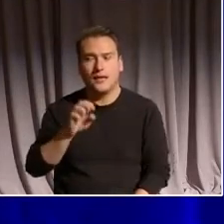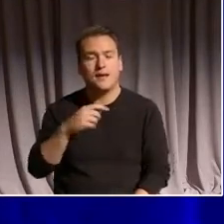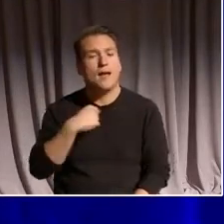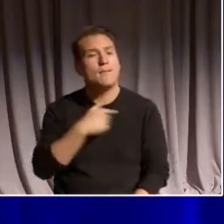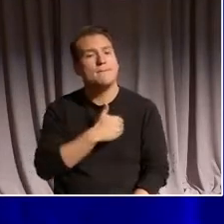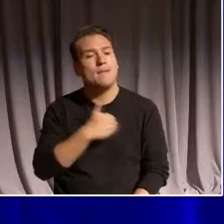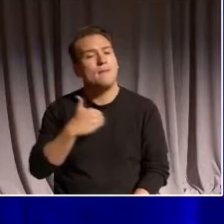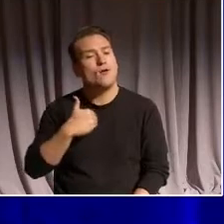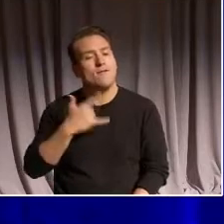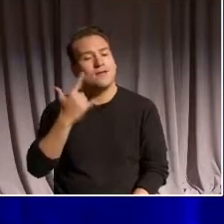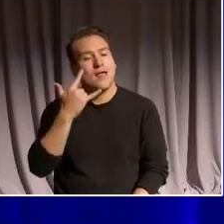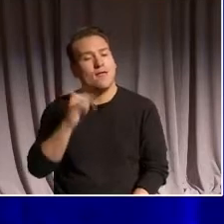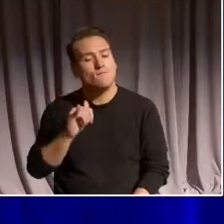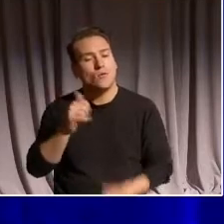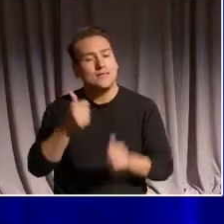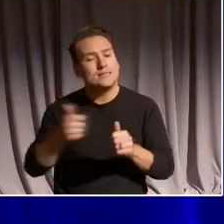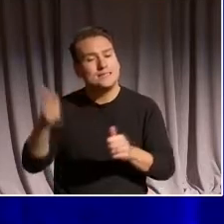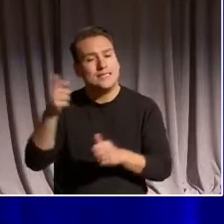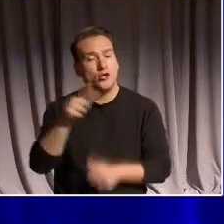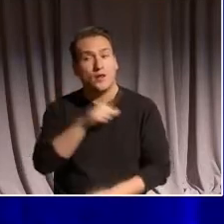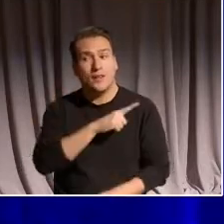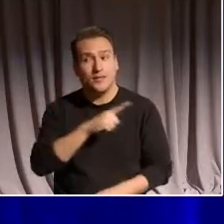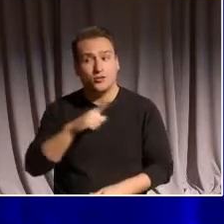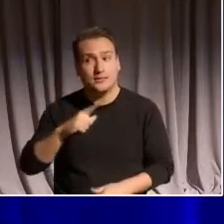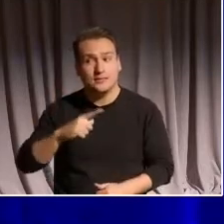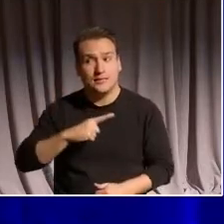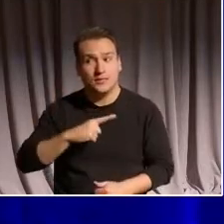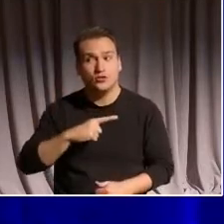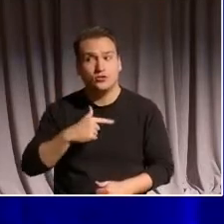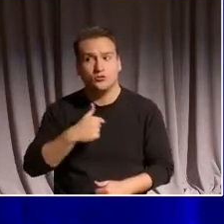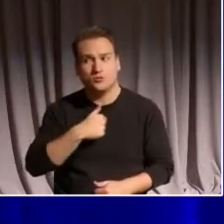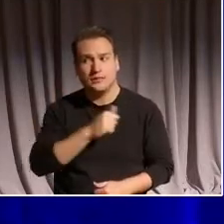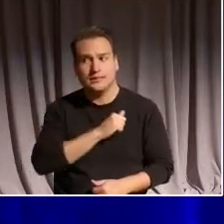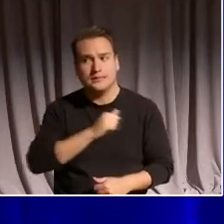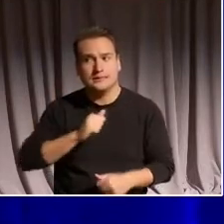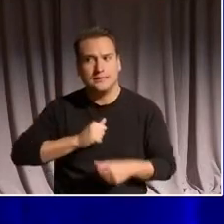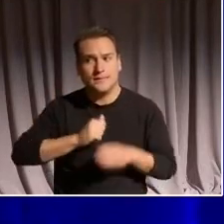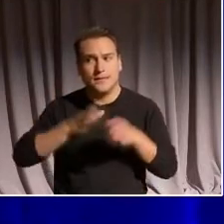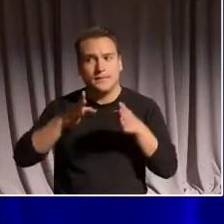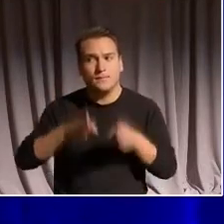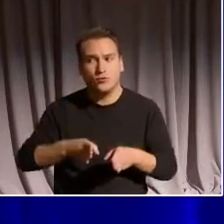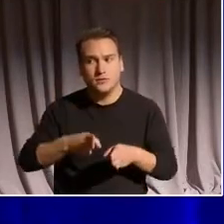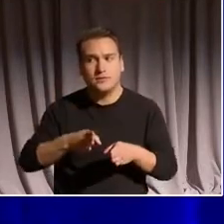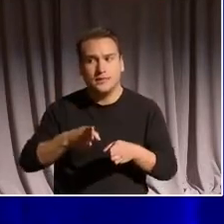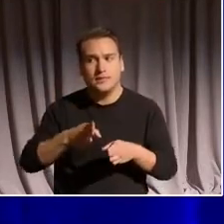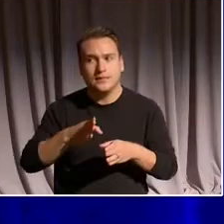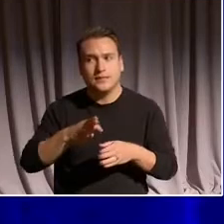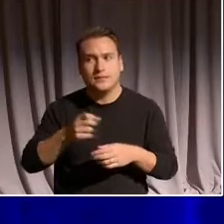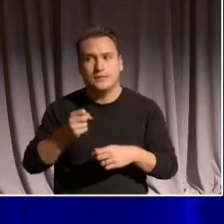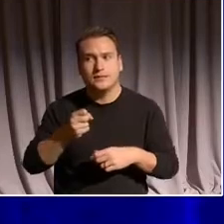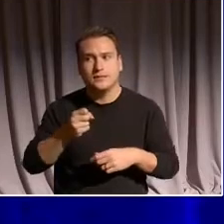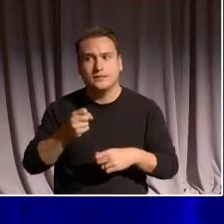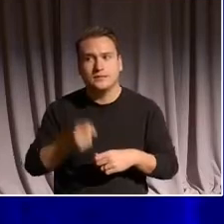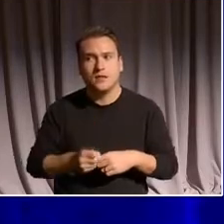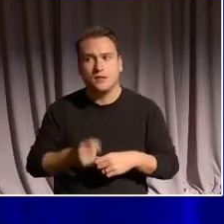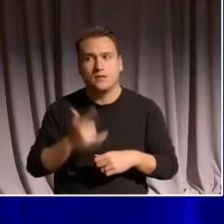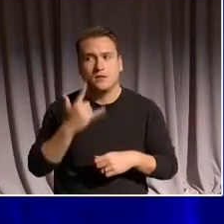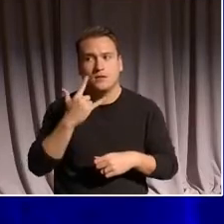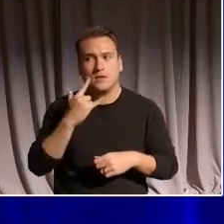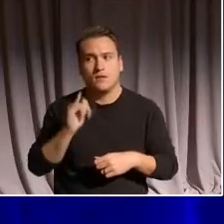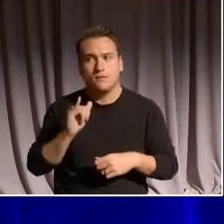the California Senior Legislature, an assembly person. Southern California, high desert,